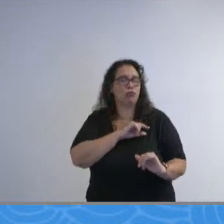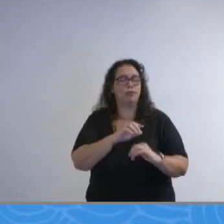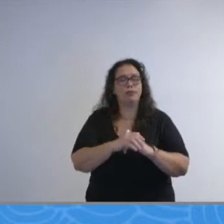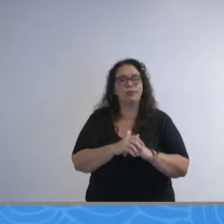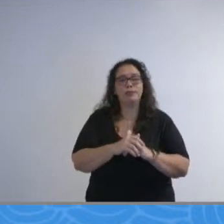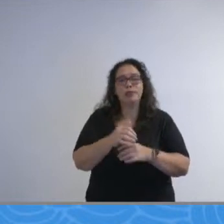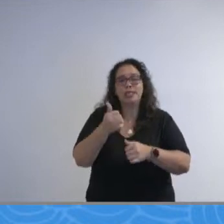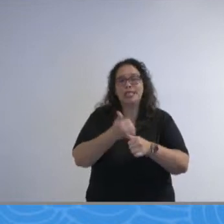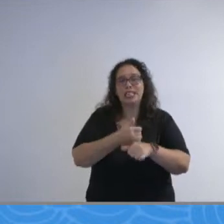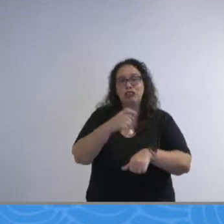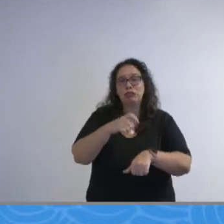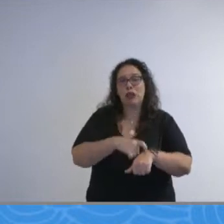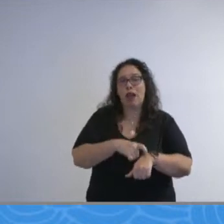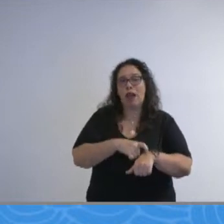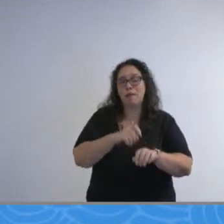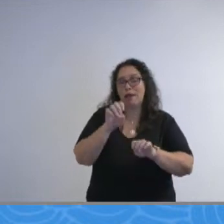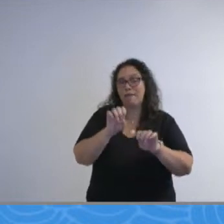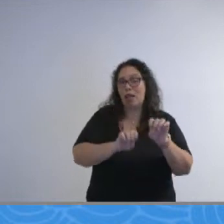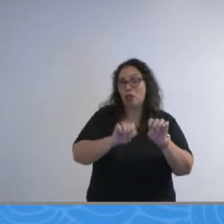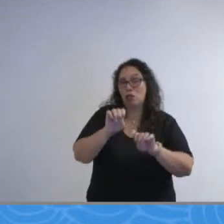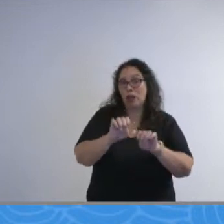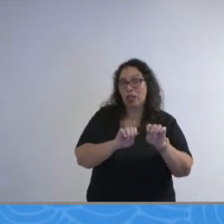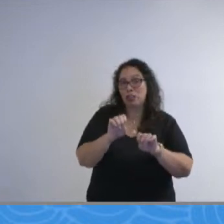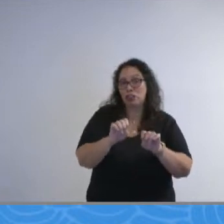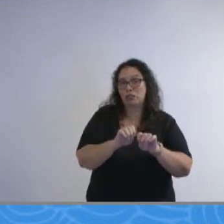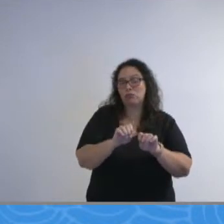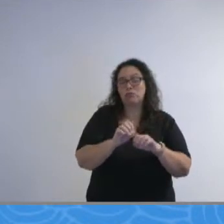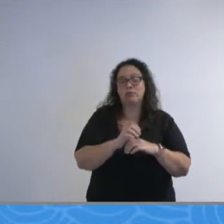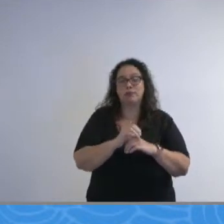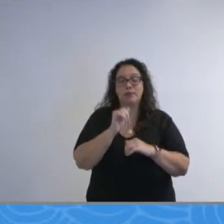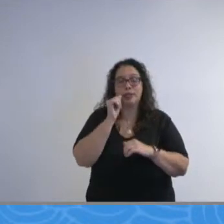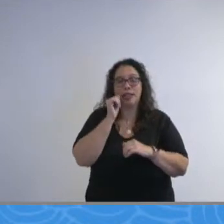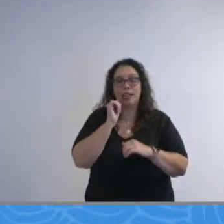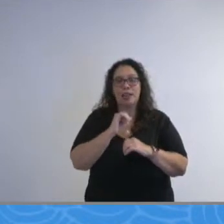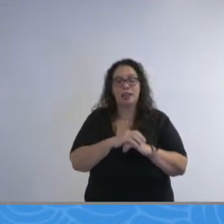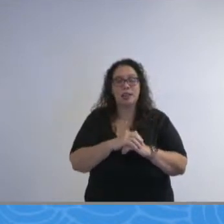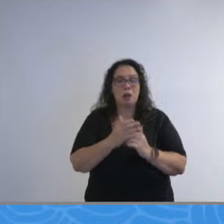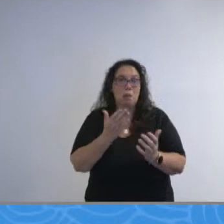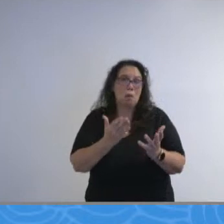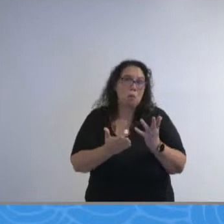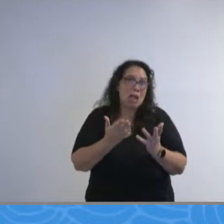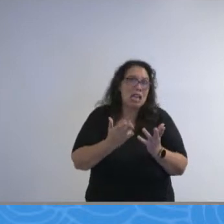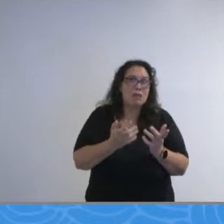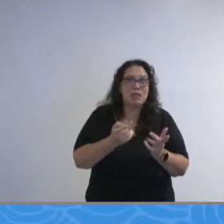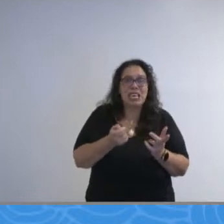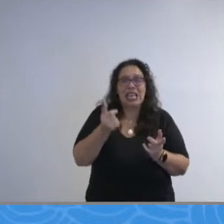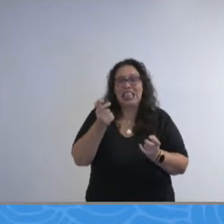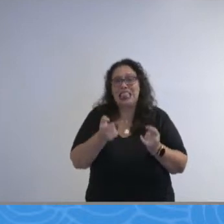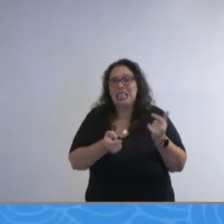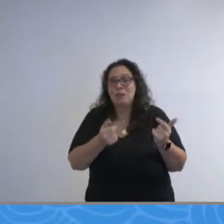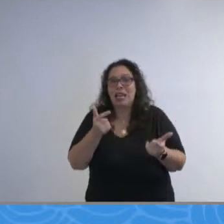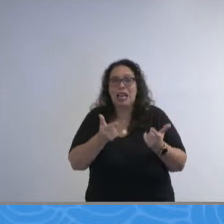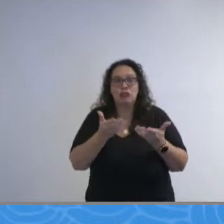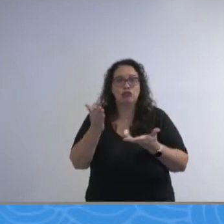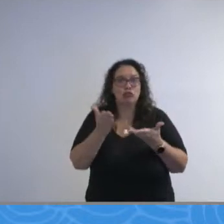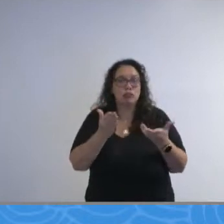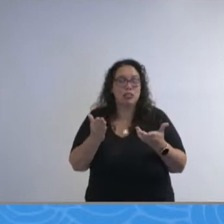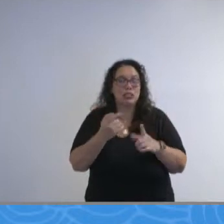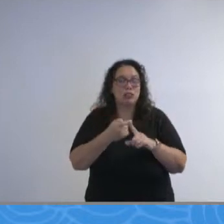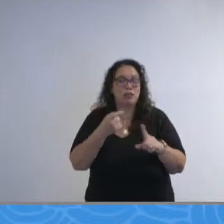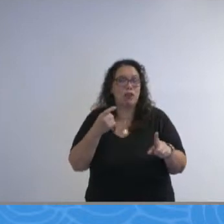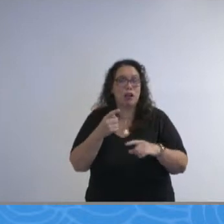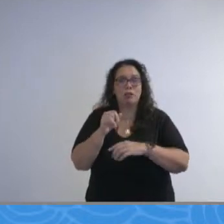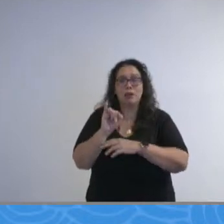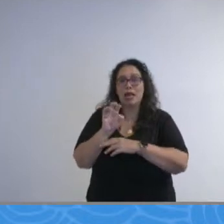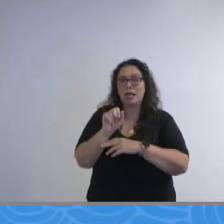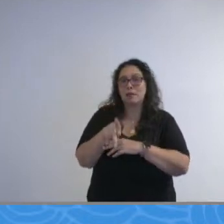evaluation, that's also an opportunity to eliminate services from IEP. The parent does not need to sign